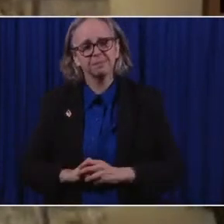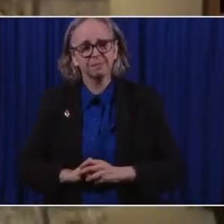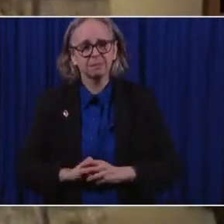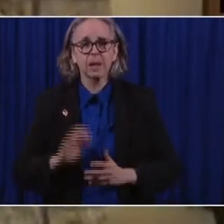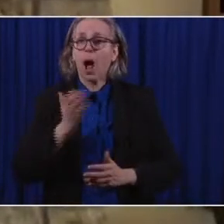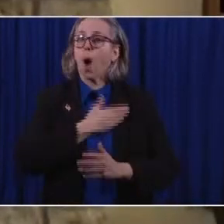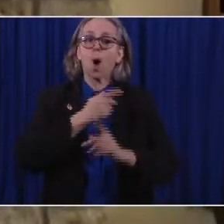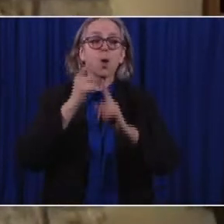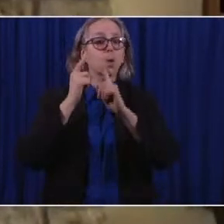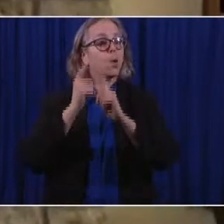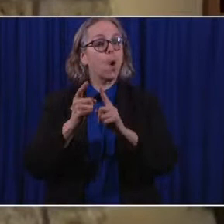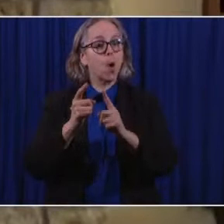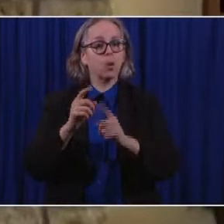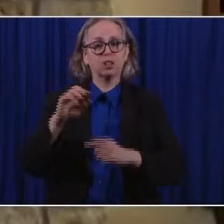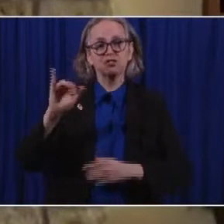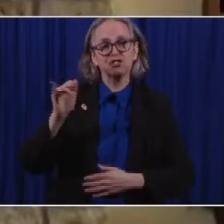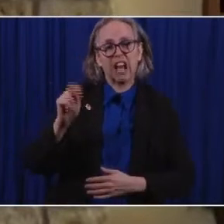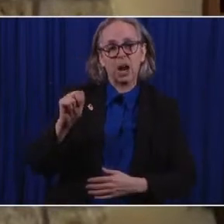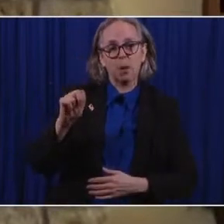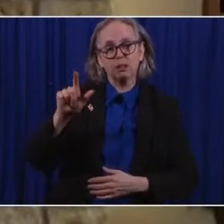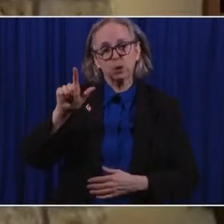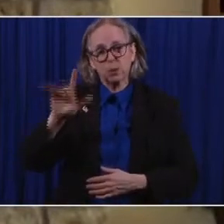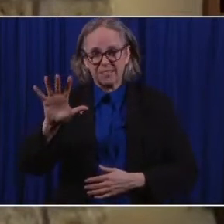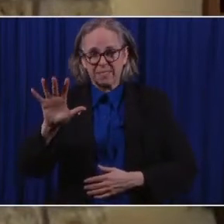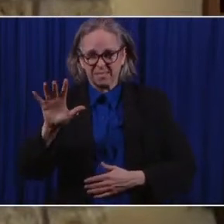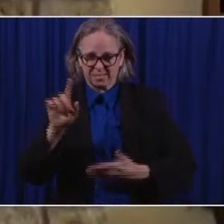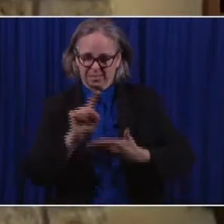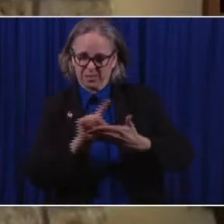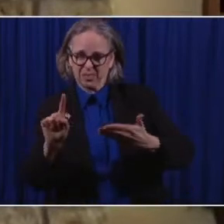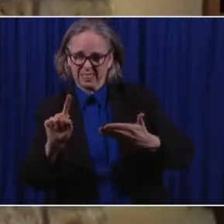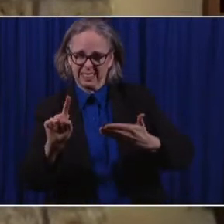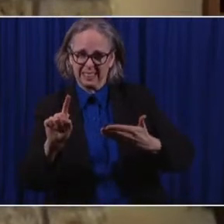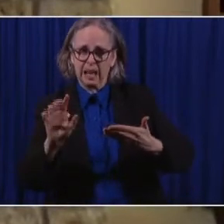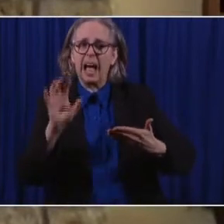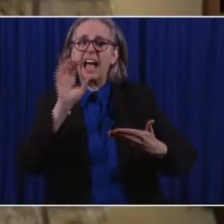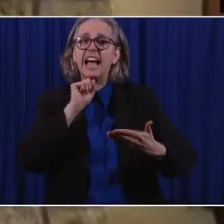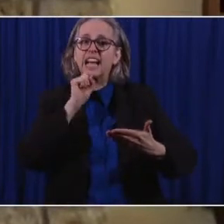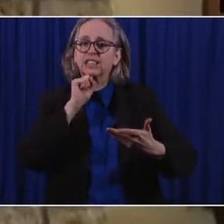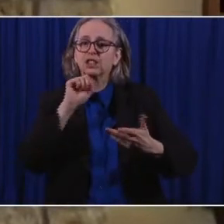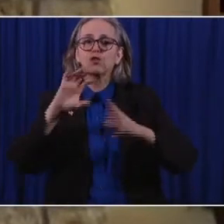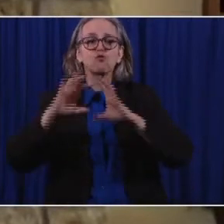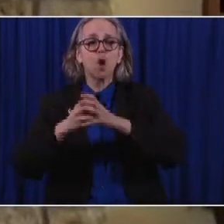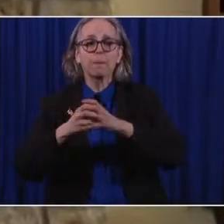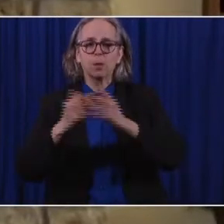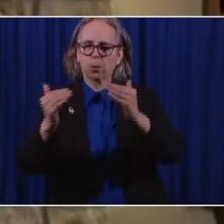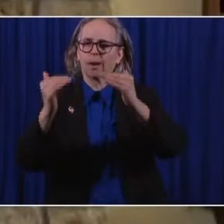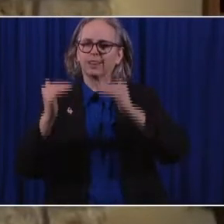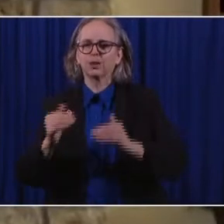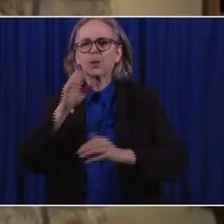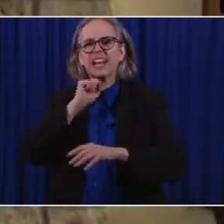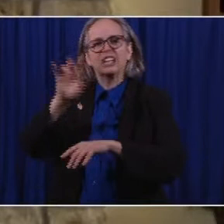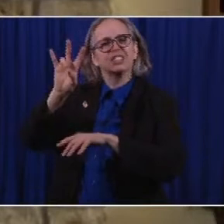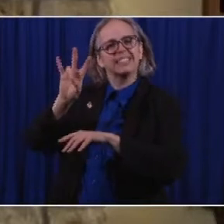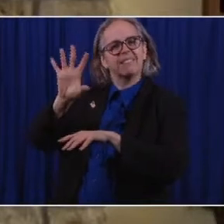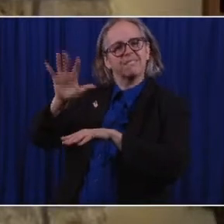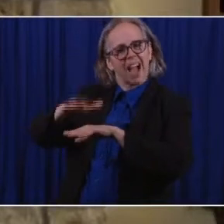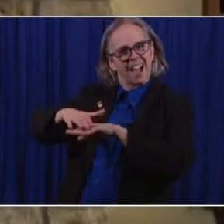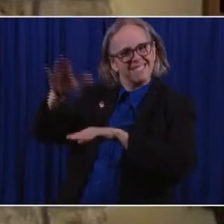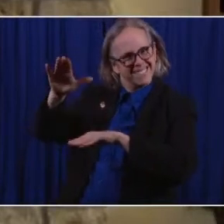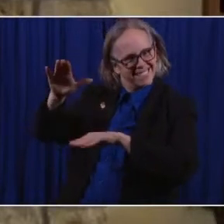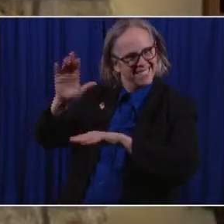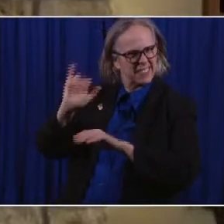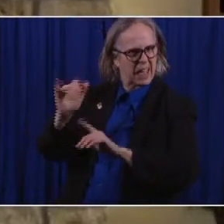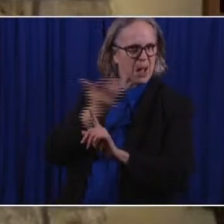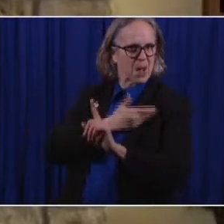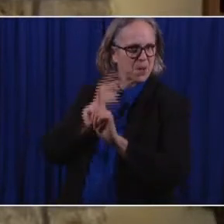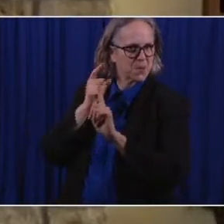we anticipate vaccinations will open up to those 75 years of age or older. Following week, we hope to open up to people 70 and